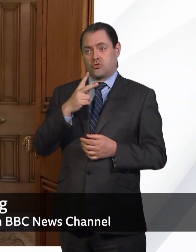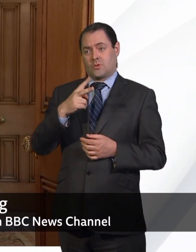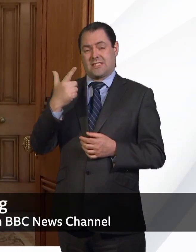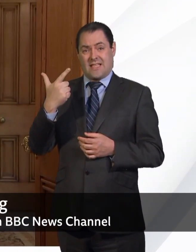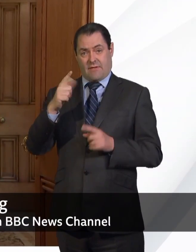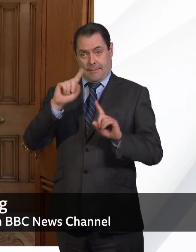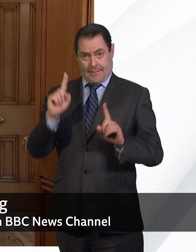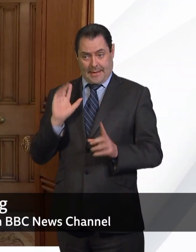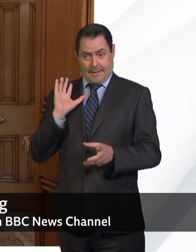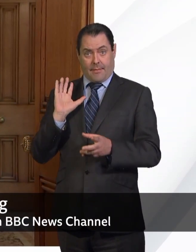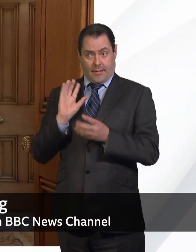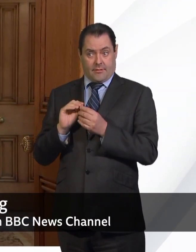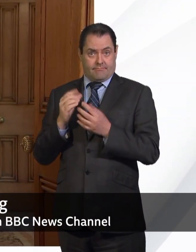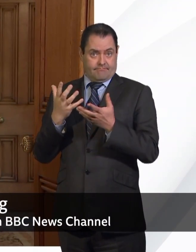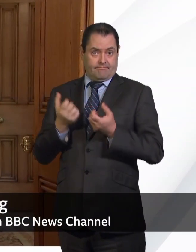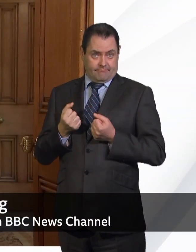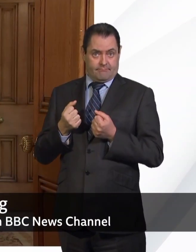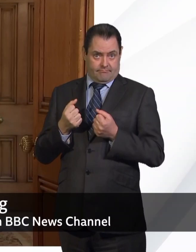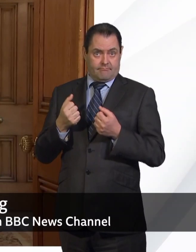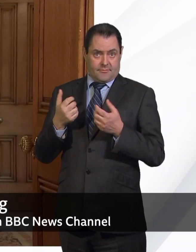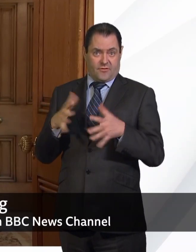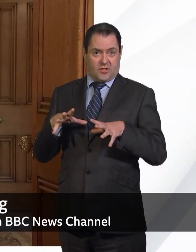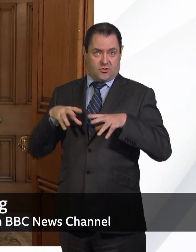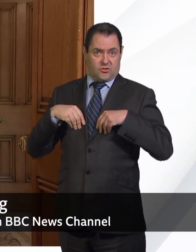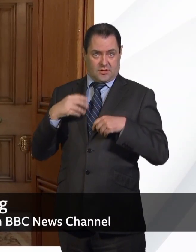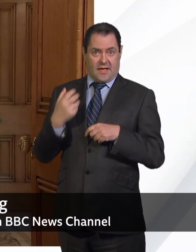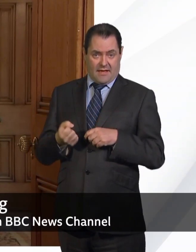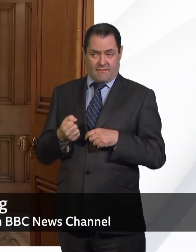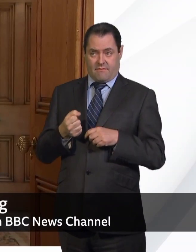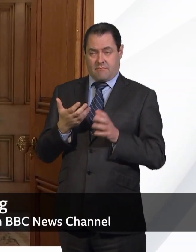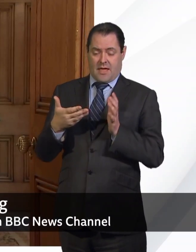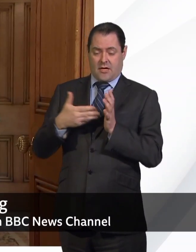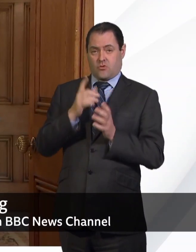269,127 people have tested positive, and that's an increase of